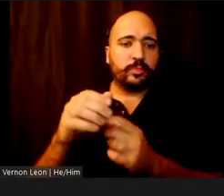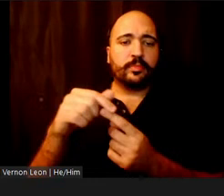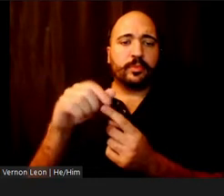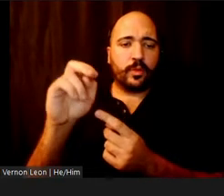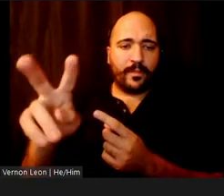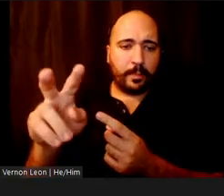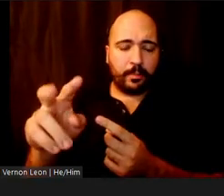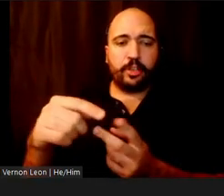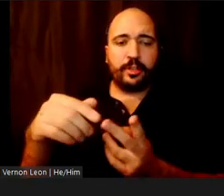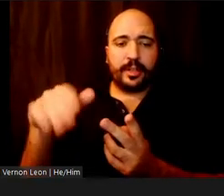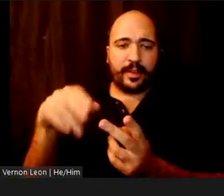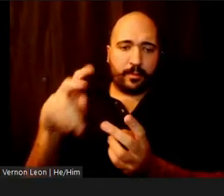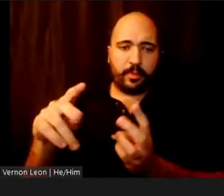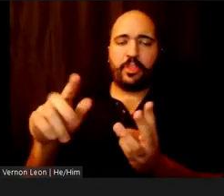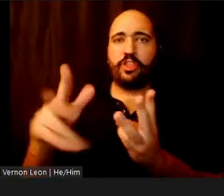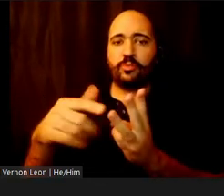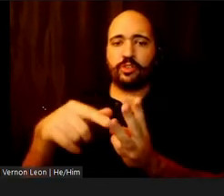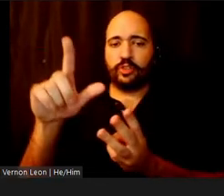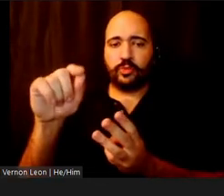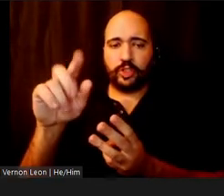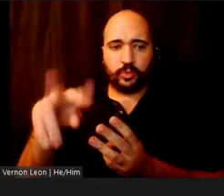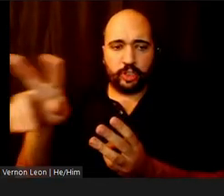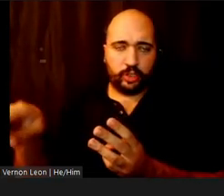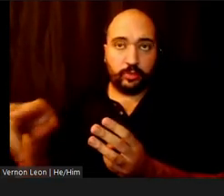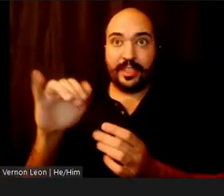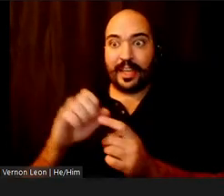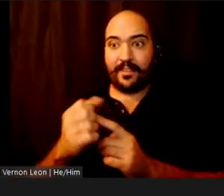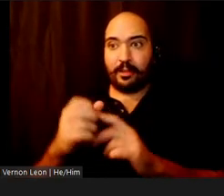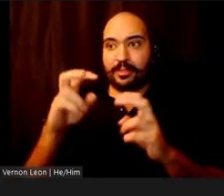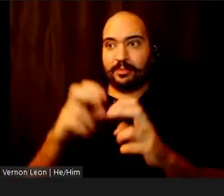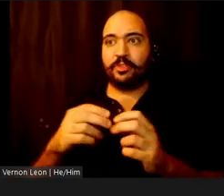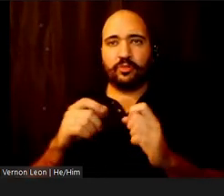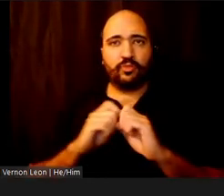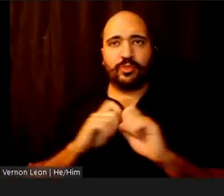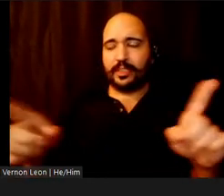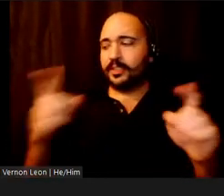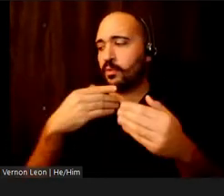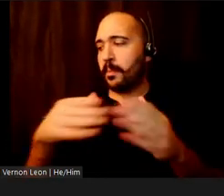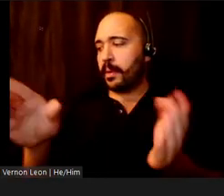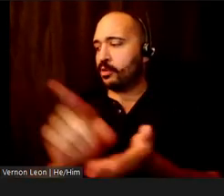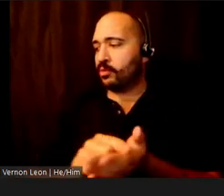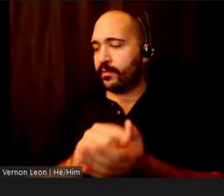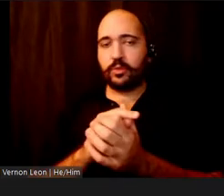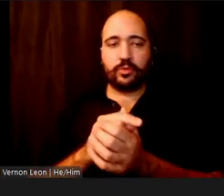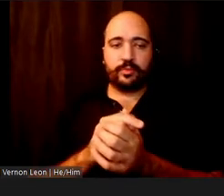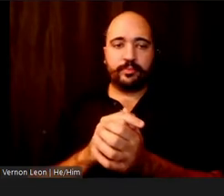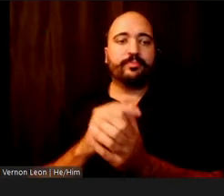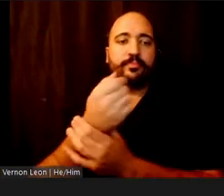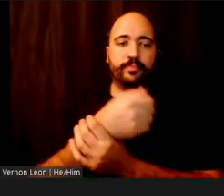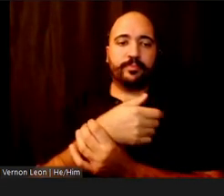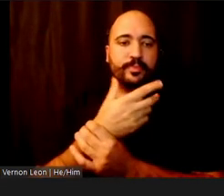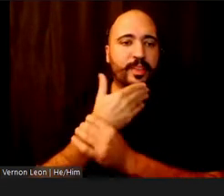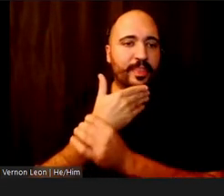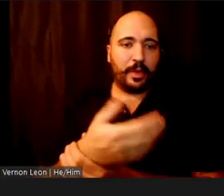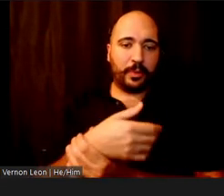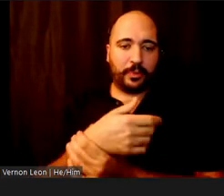in 2022, once the environmental assessment has been released for public review. Thank you.